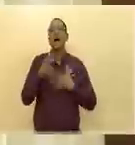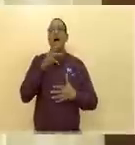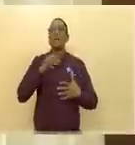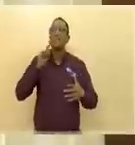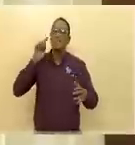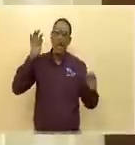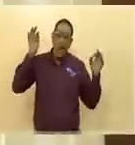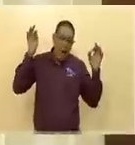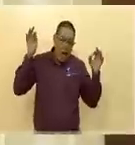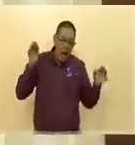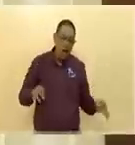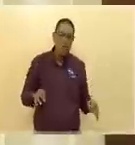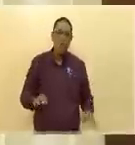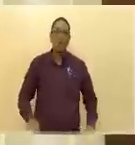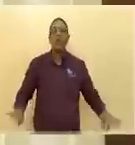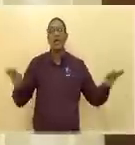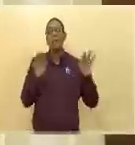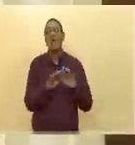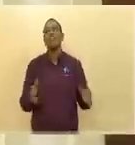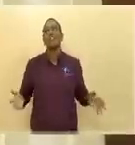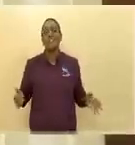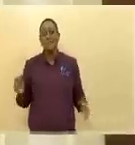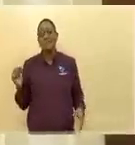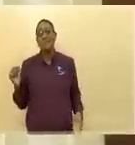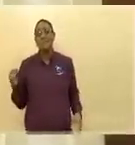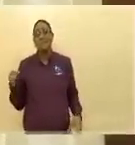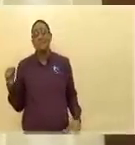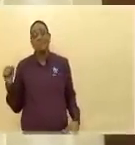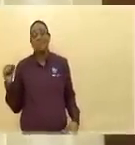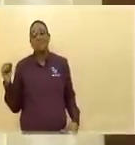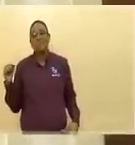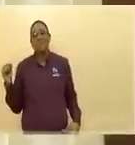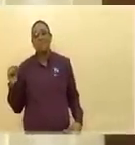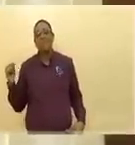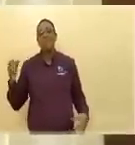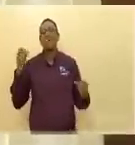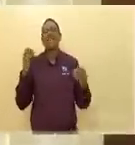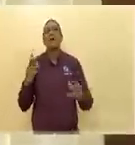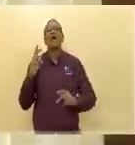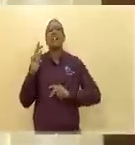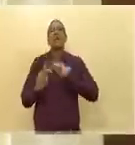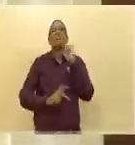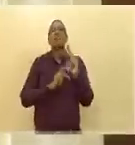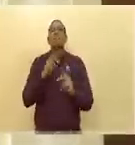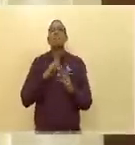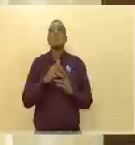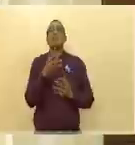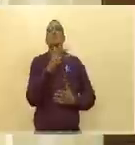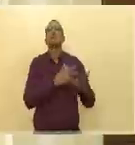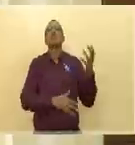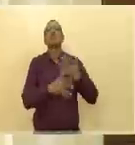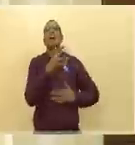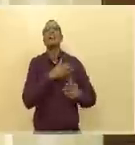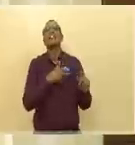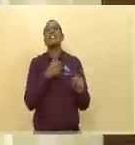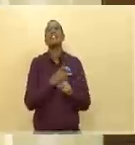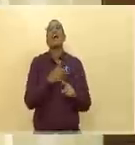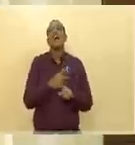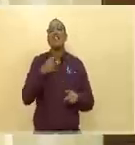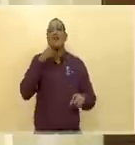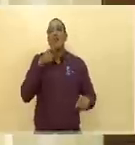absolutely important. Yes, there are a great number of persons in the society who have not